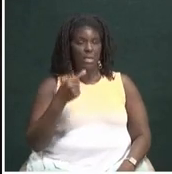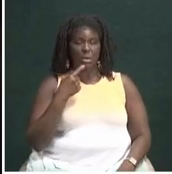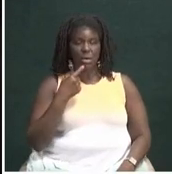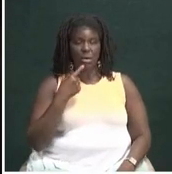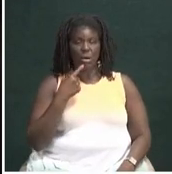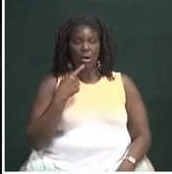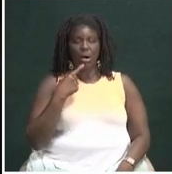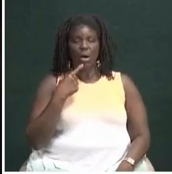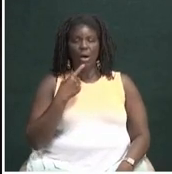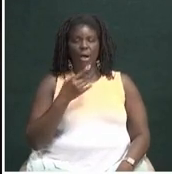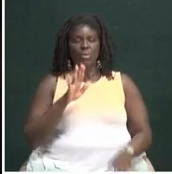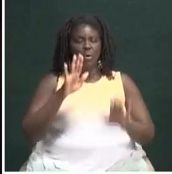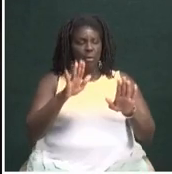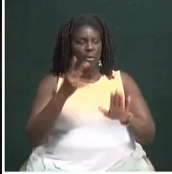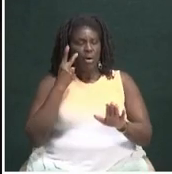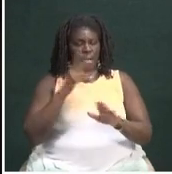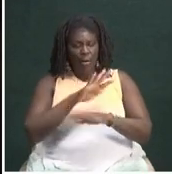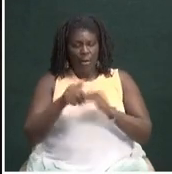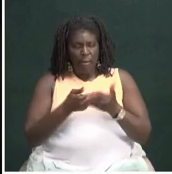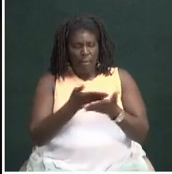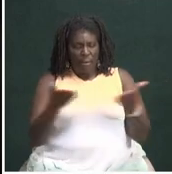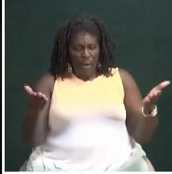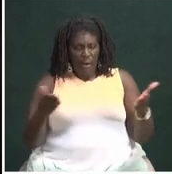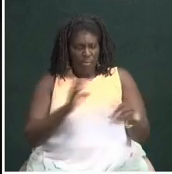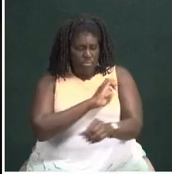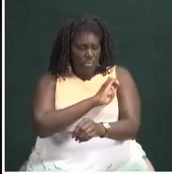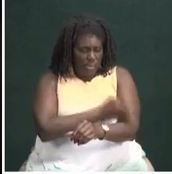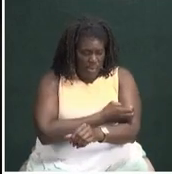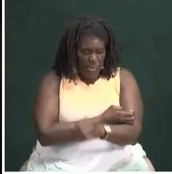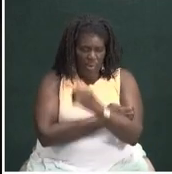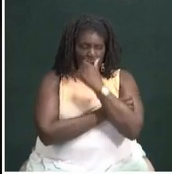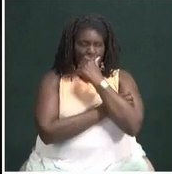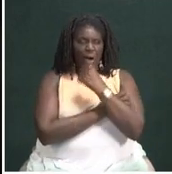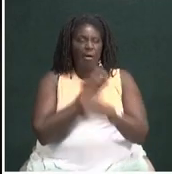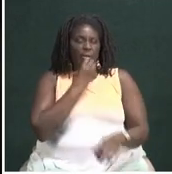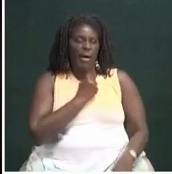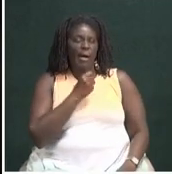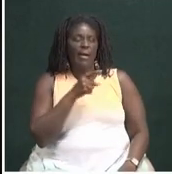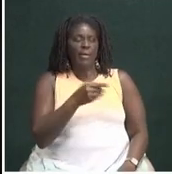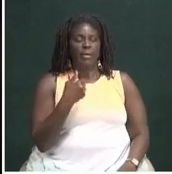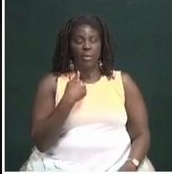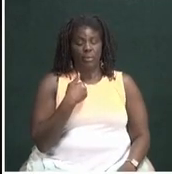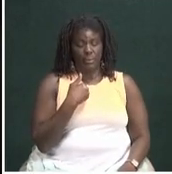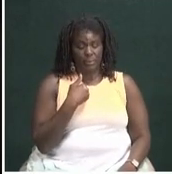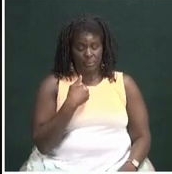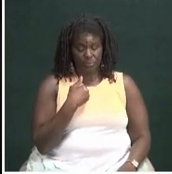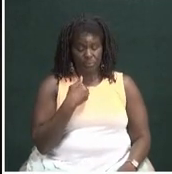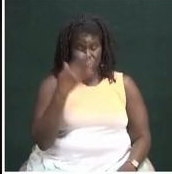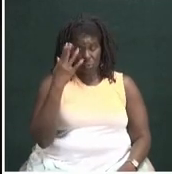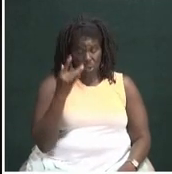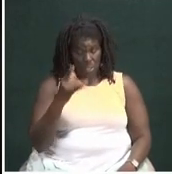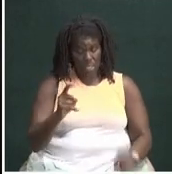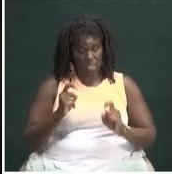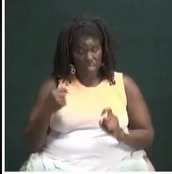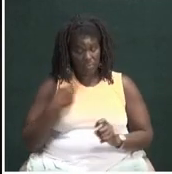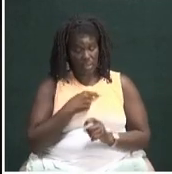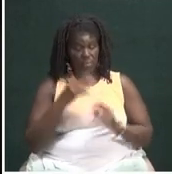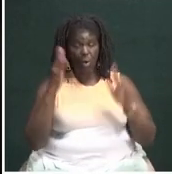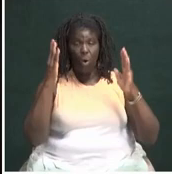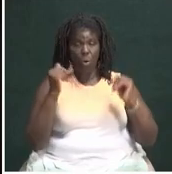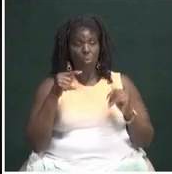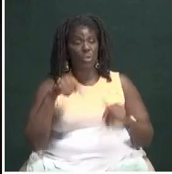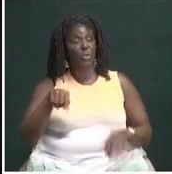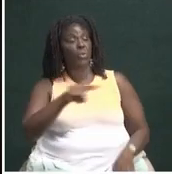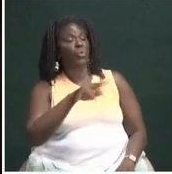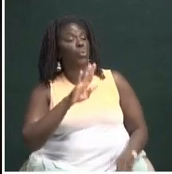It's heartwarming to see all of you, your energy and the passion that you have, because it gives us hope, because you are going to be